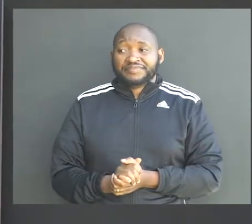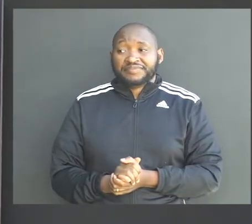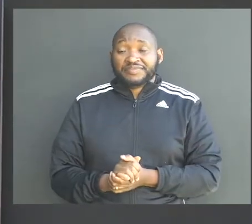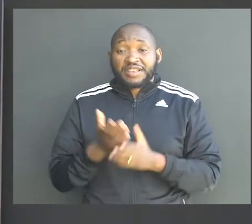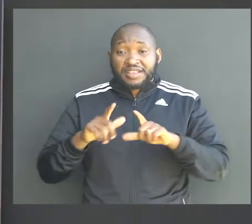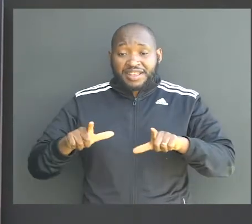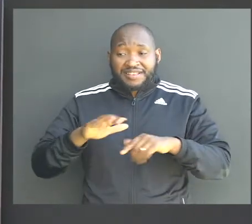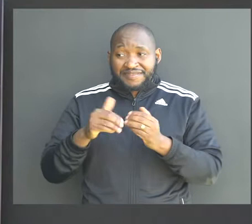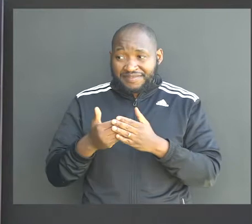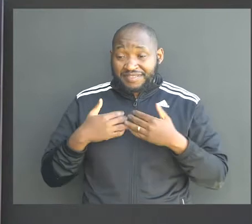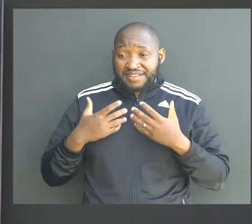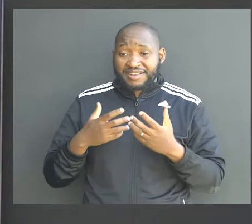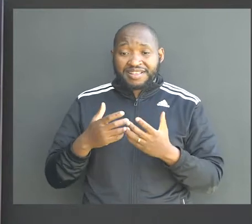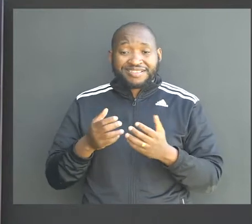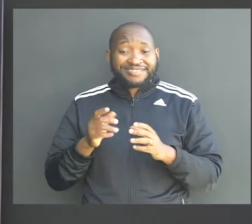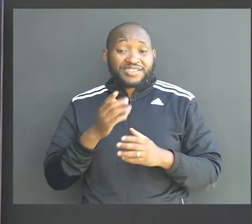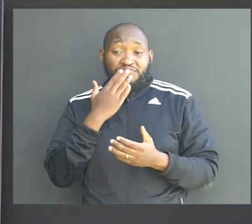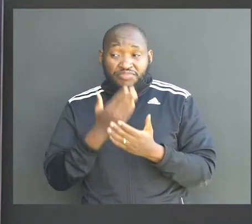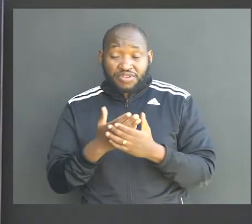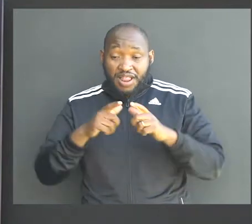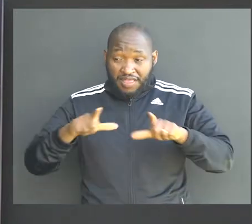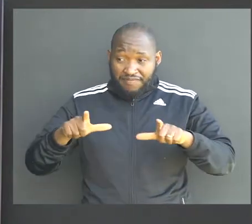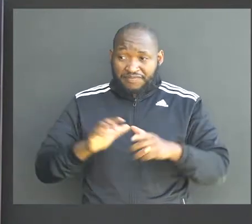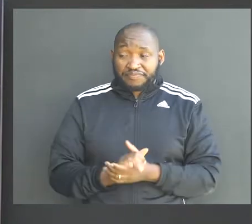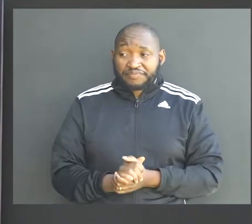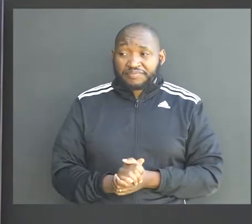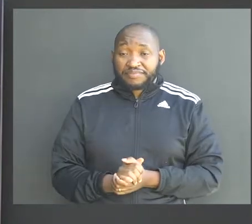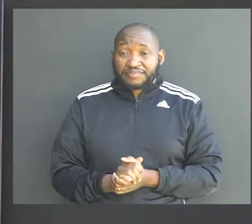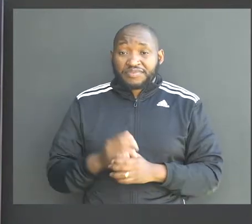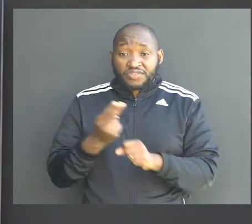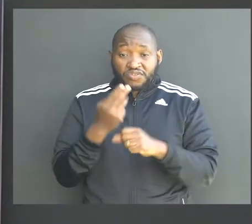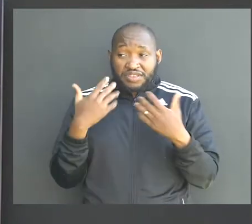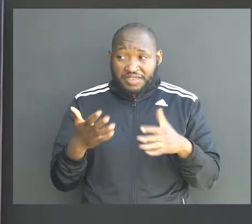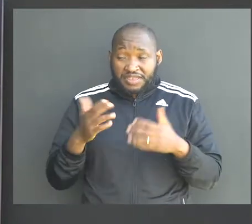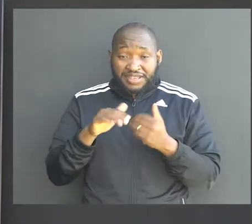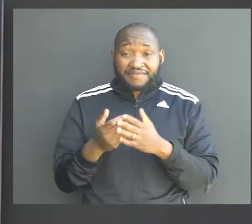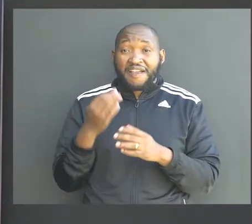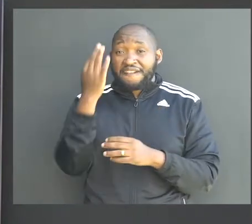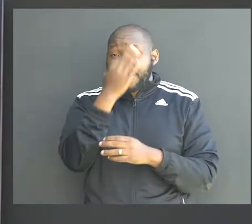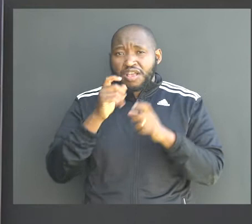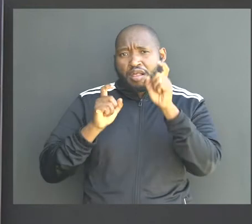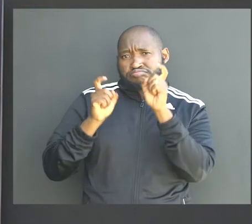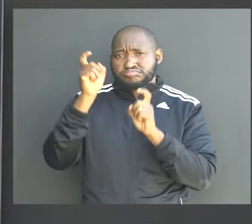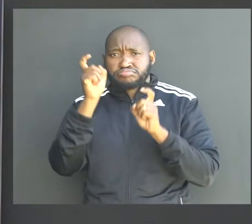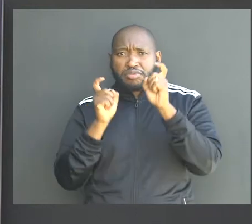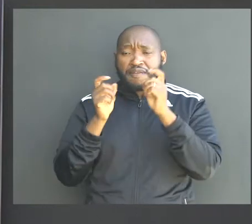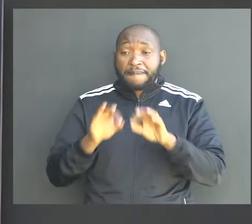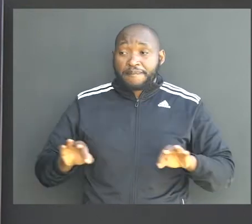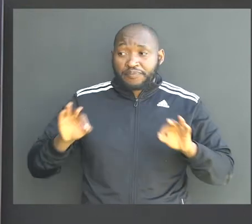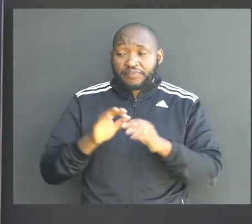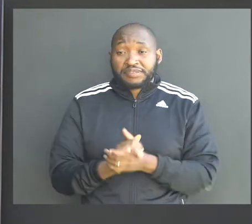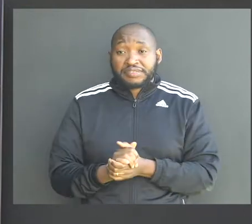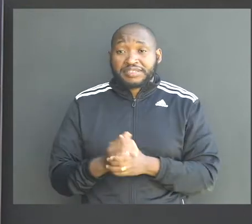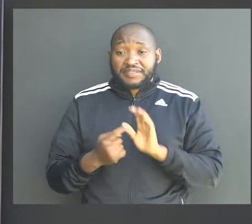Okay. So, sign language is a very interesting language. Yeah. You use your hands as well as your facial expressions to